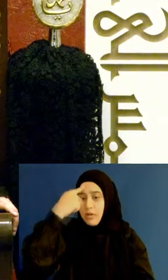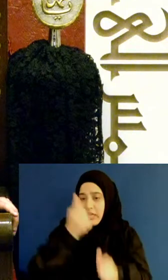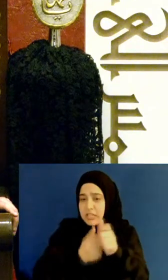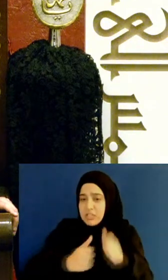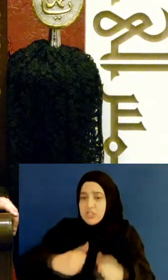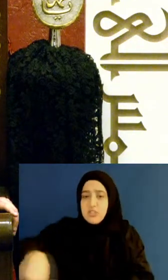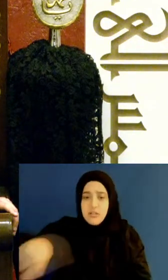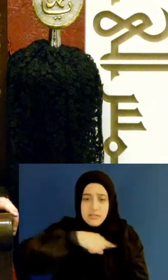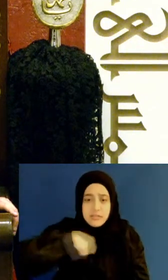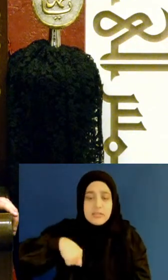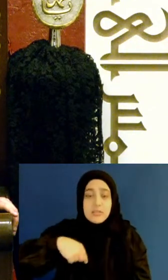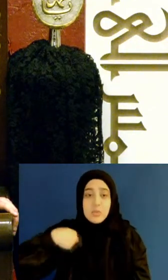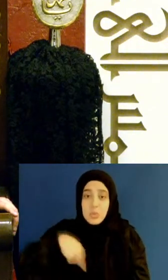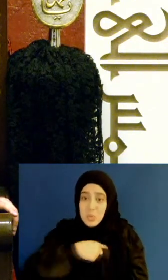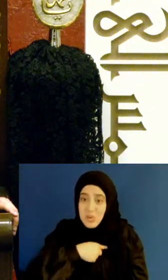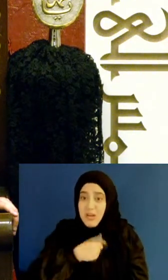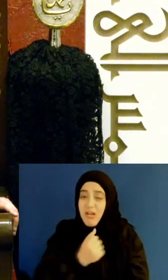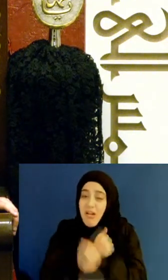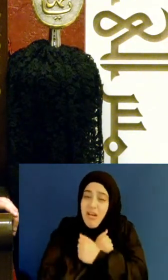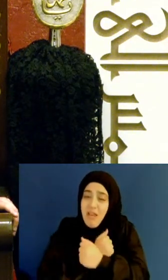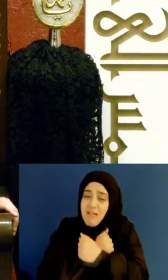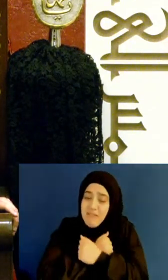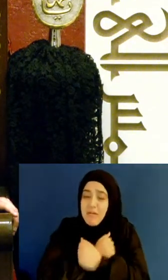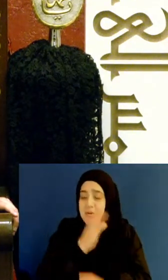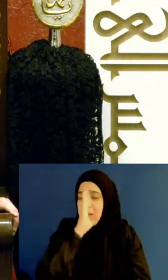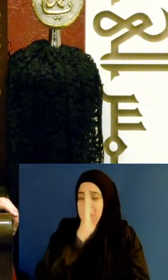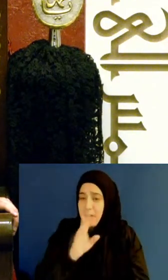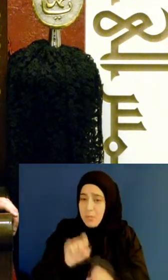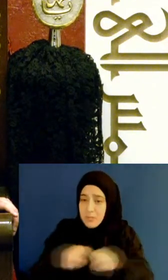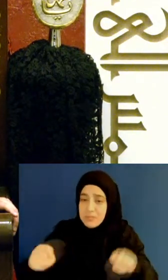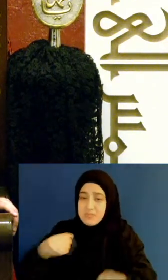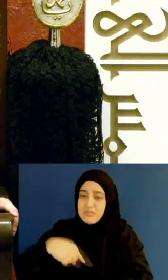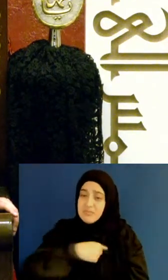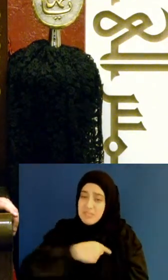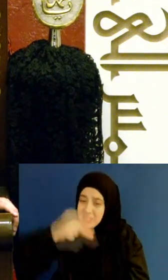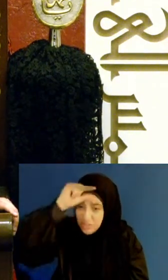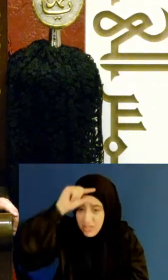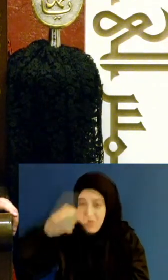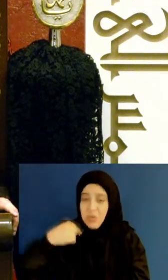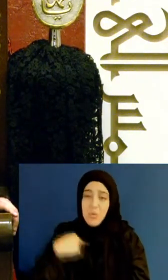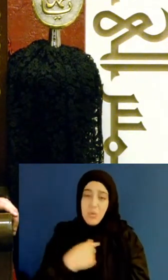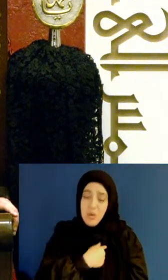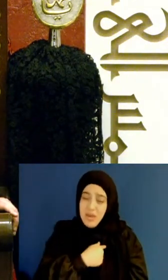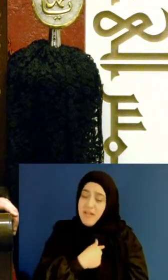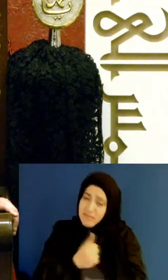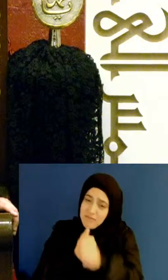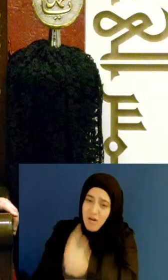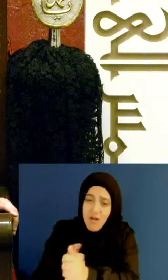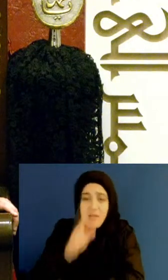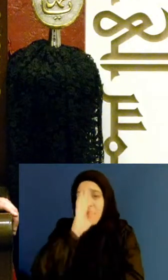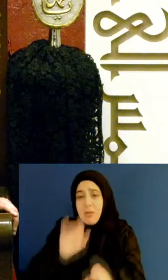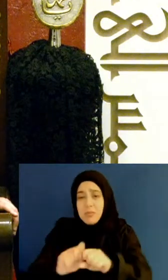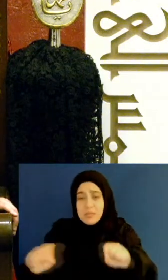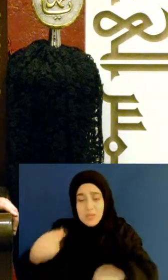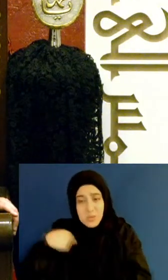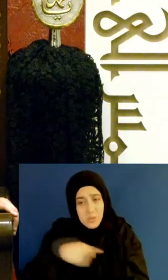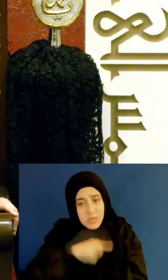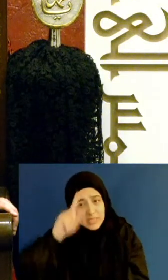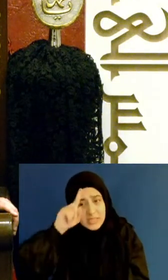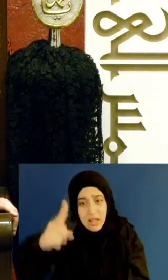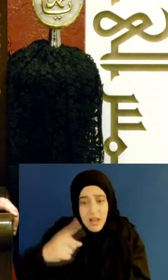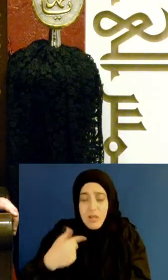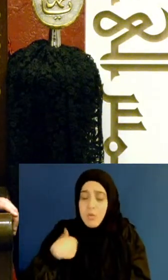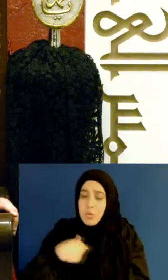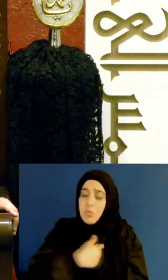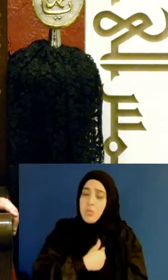Imam al-Husayn, as Mawalis, as Shi'is, as Husaynis, as intellectuals scholars within the